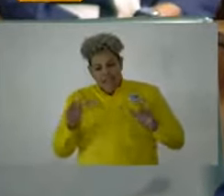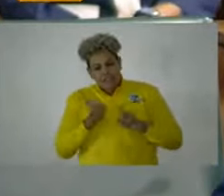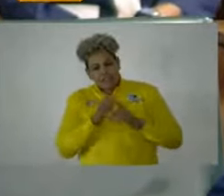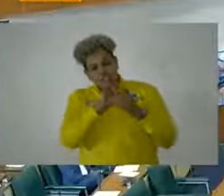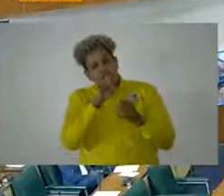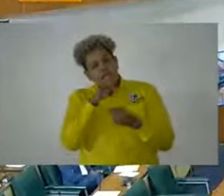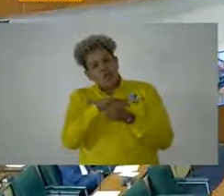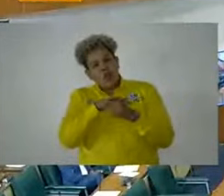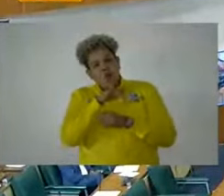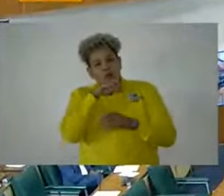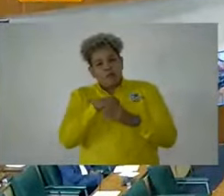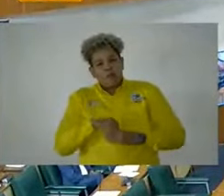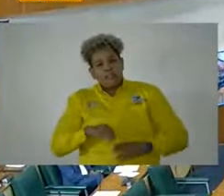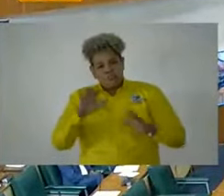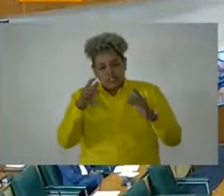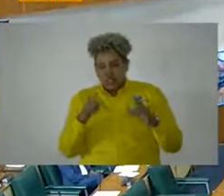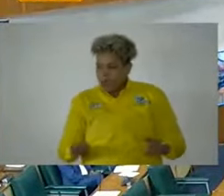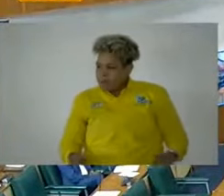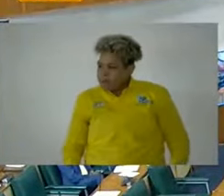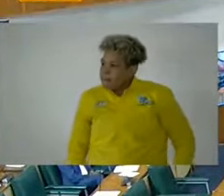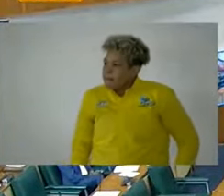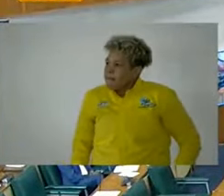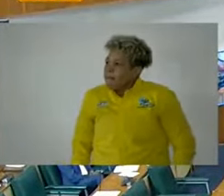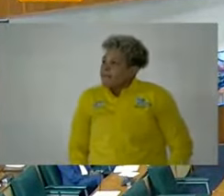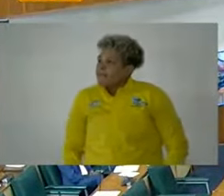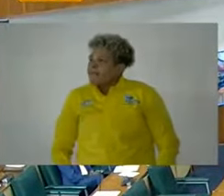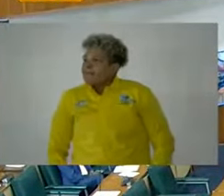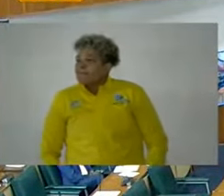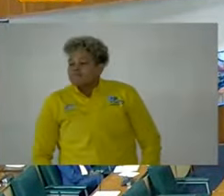about voter participation.